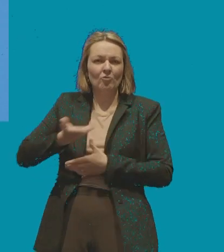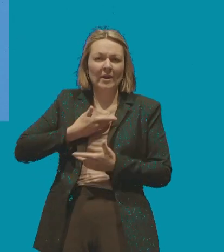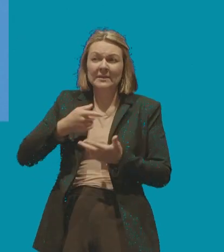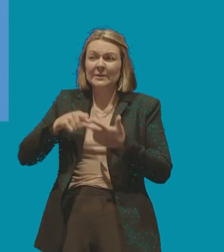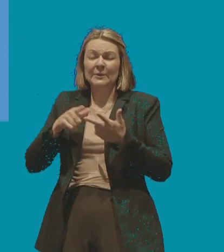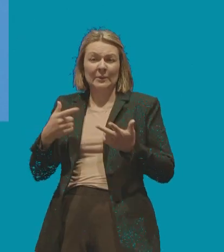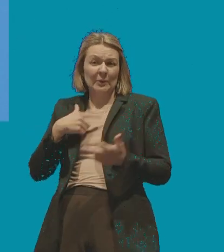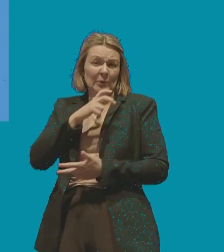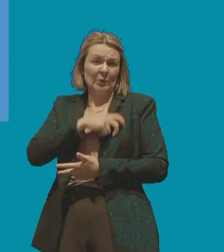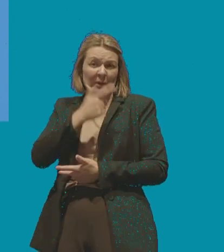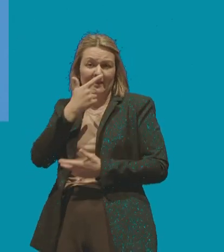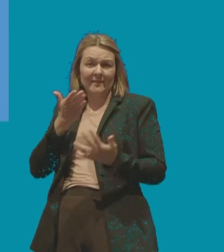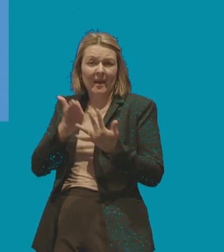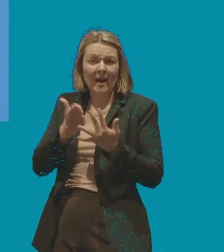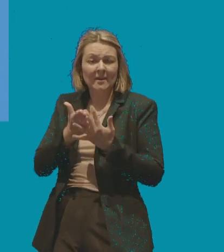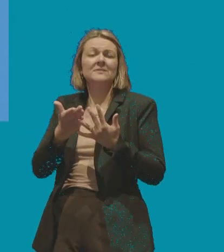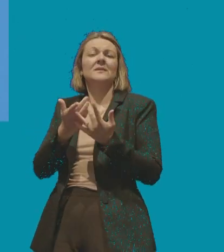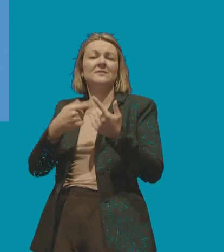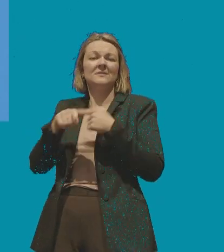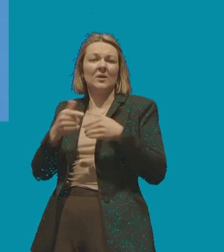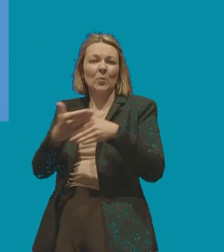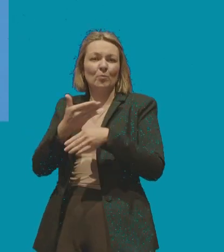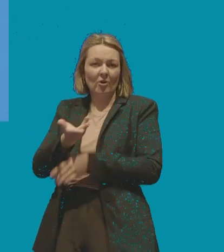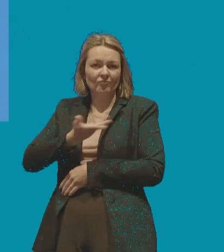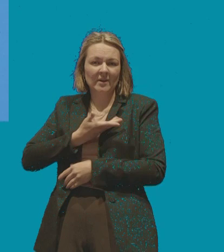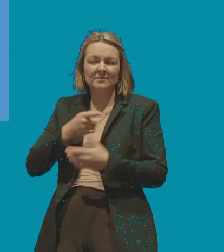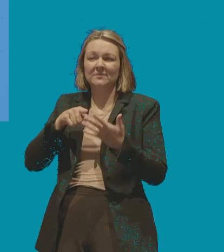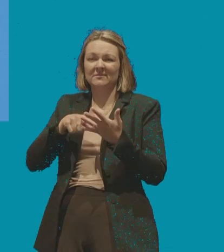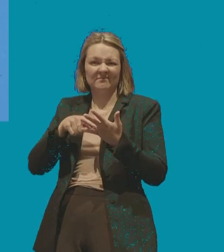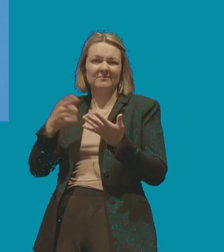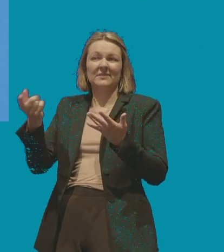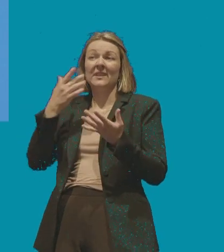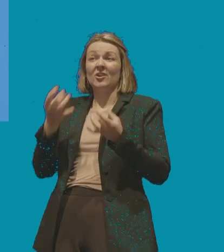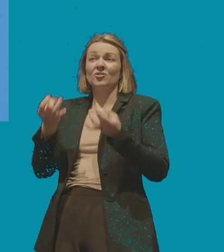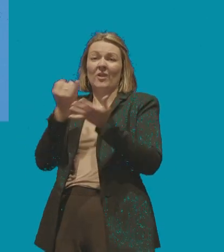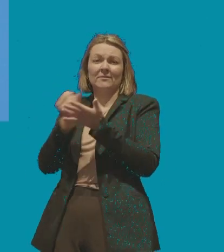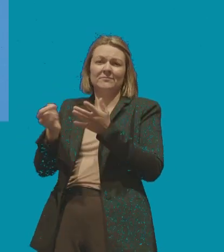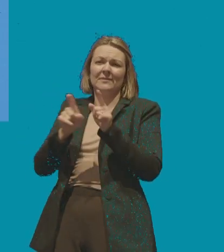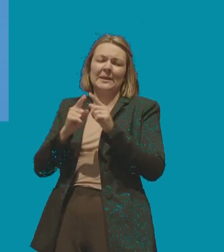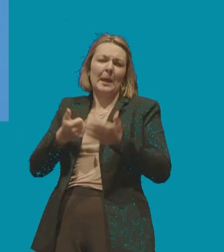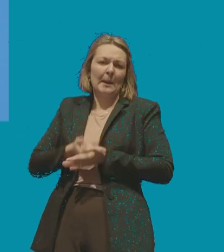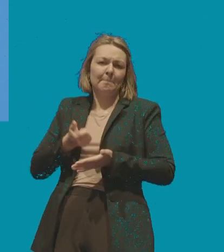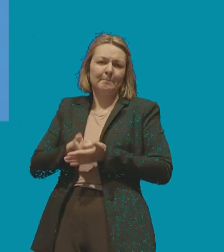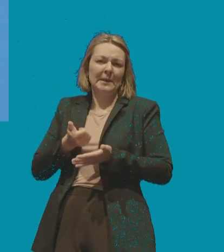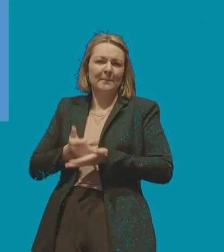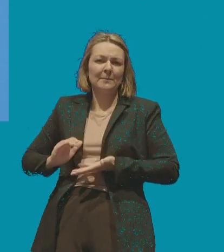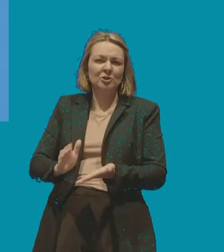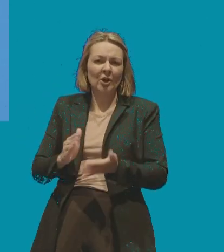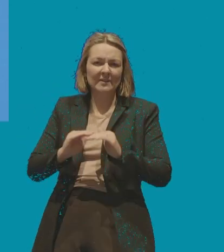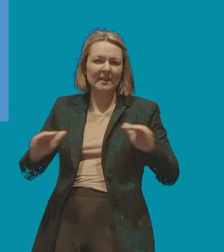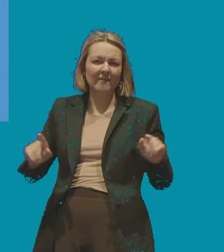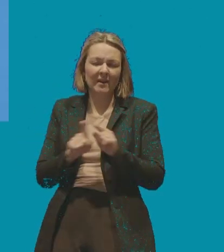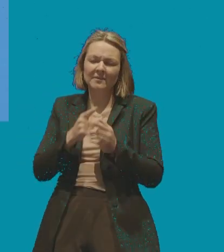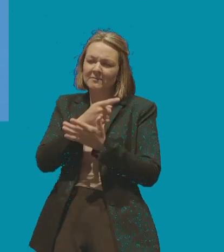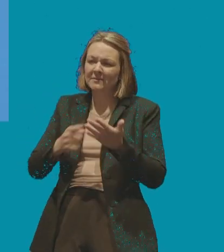rights to access workplaces, repealing the anti-union legislation, the minimum service levels, as well as the Trade Union Act, and